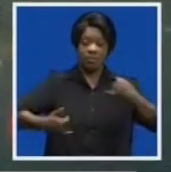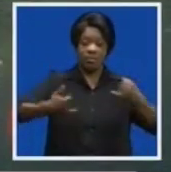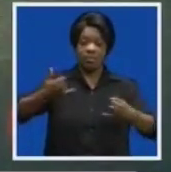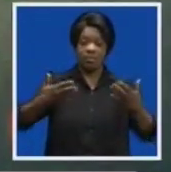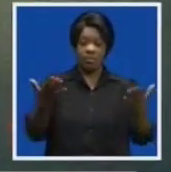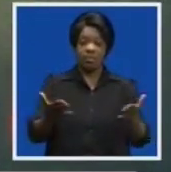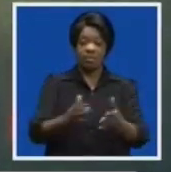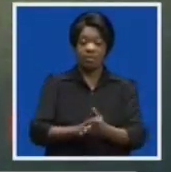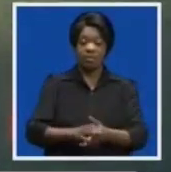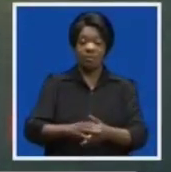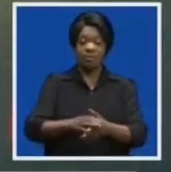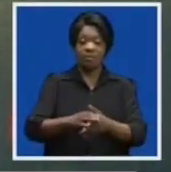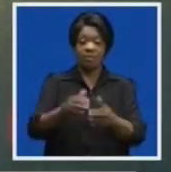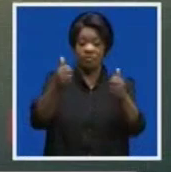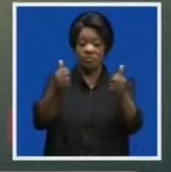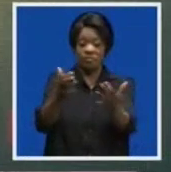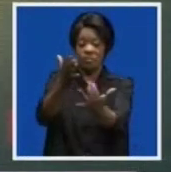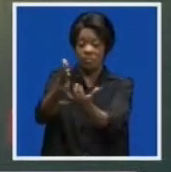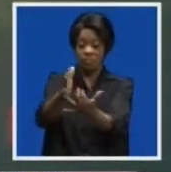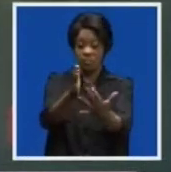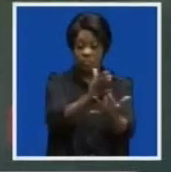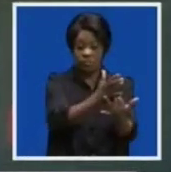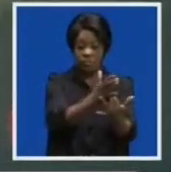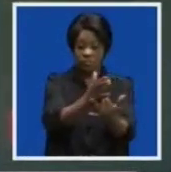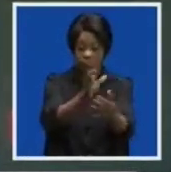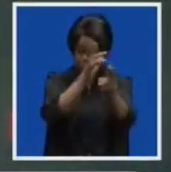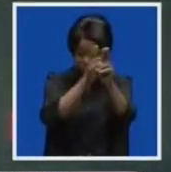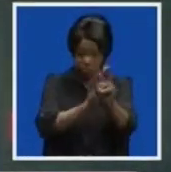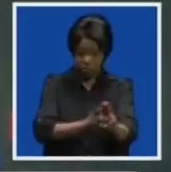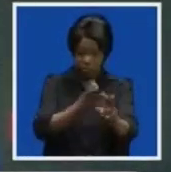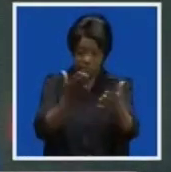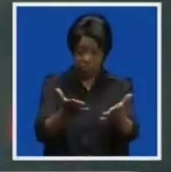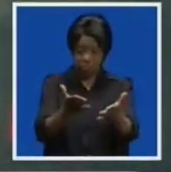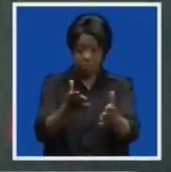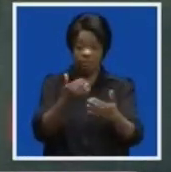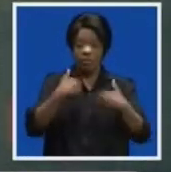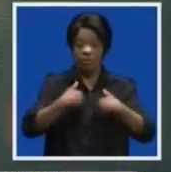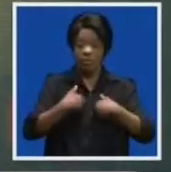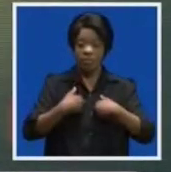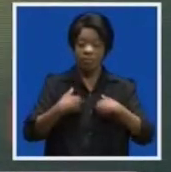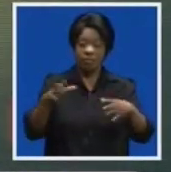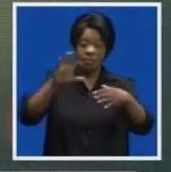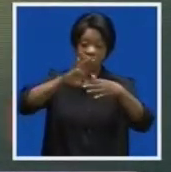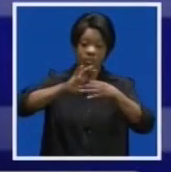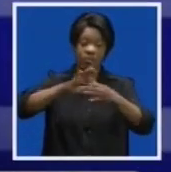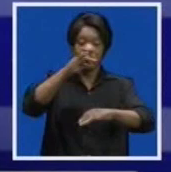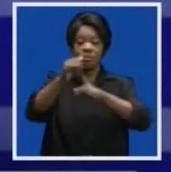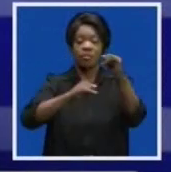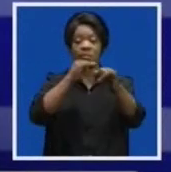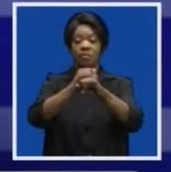its fair share of respect, honor, and position in the national affairs.